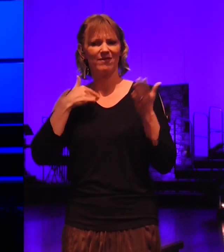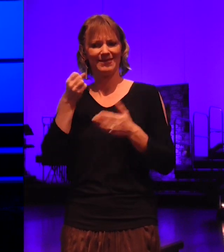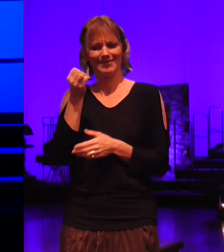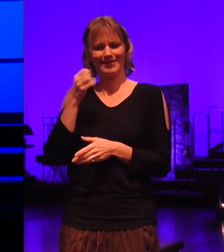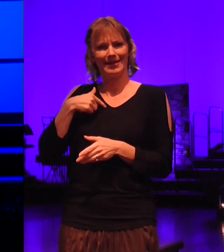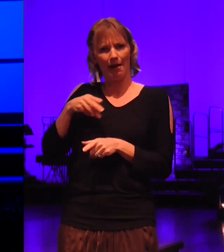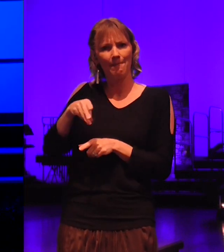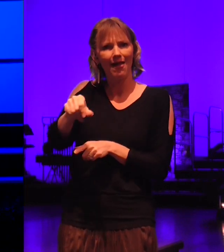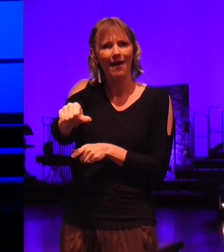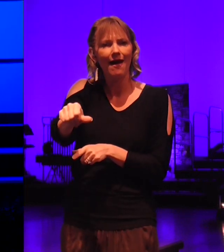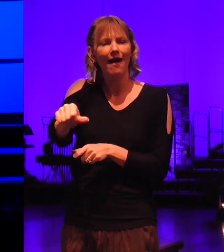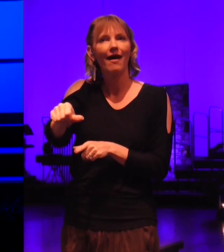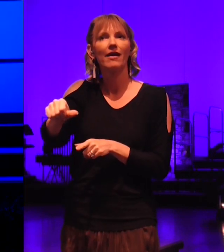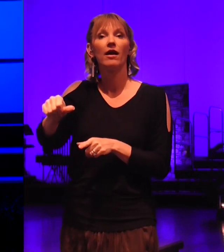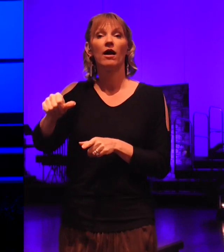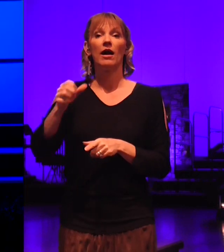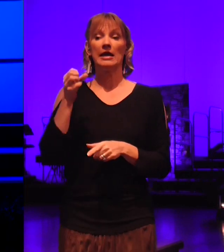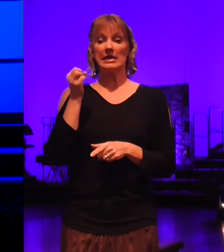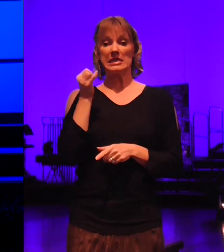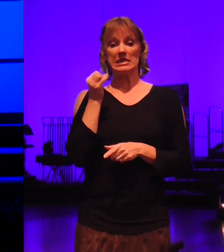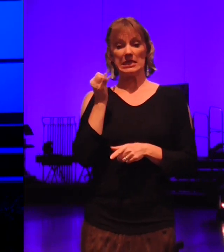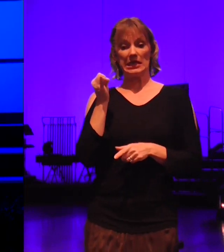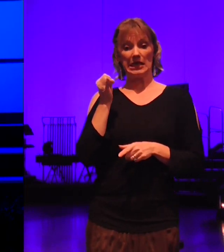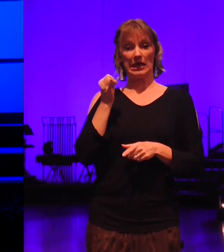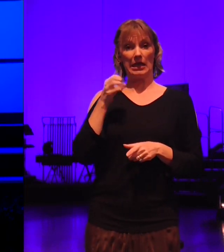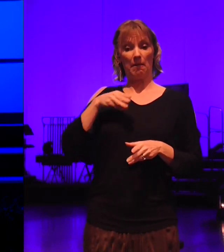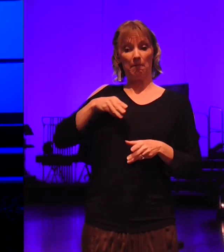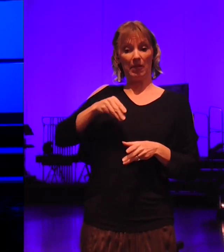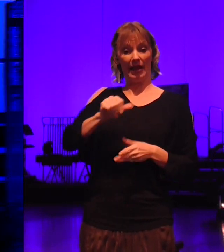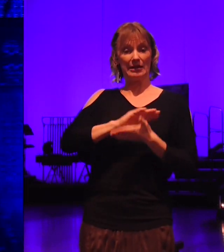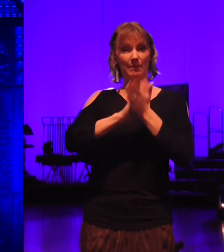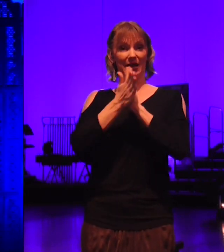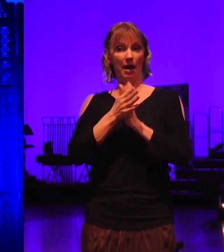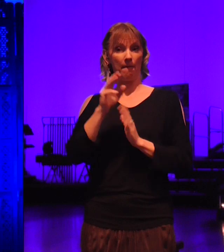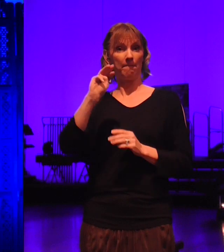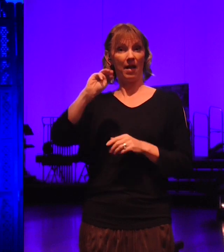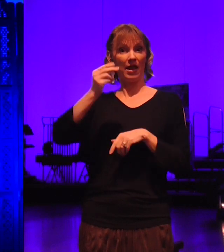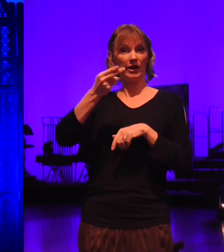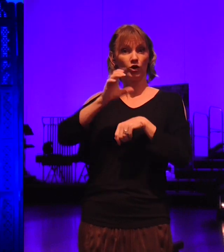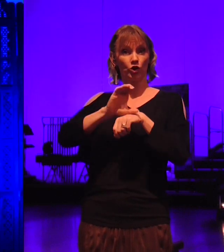I never planted the seed to become a Mile High minister.